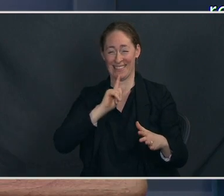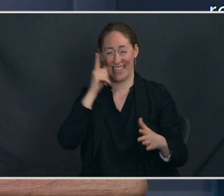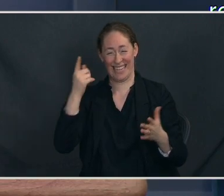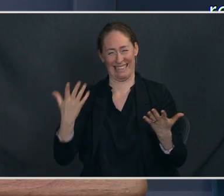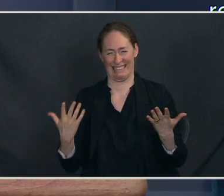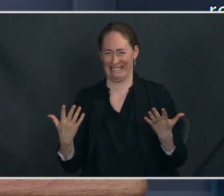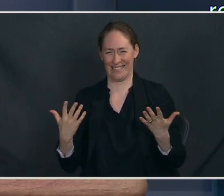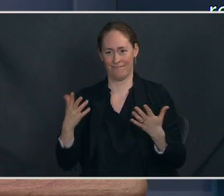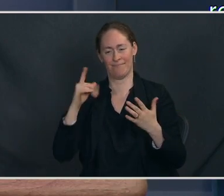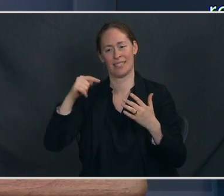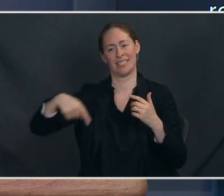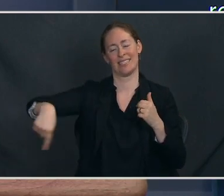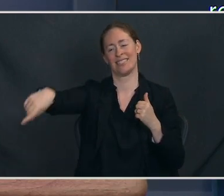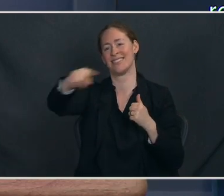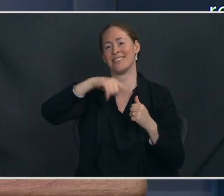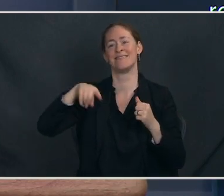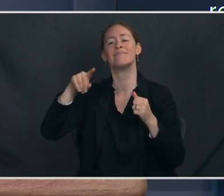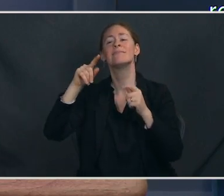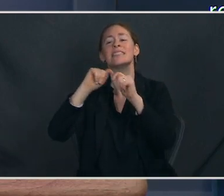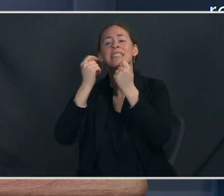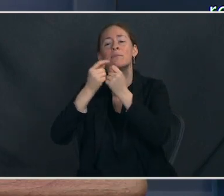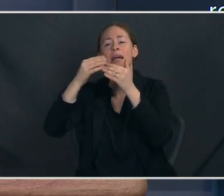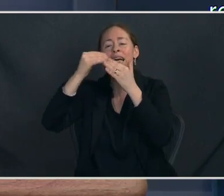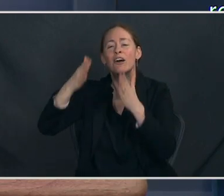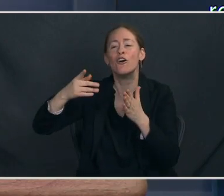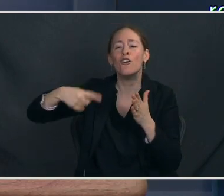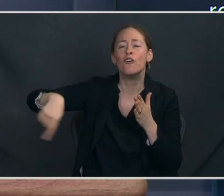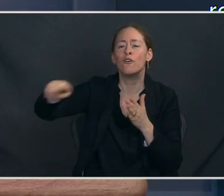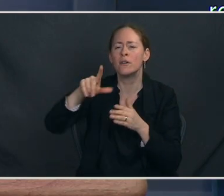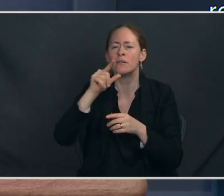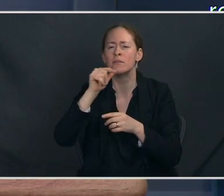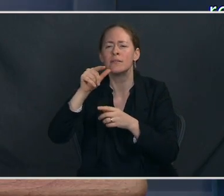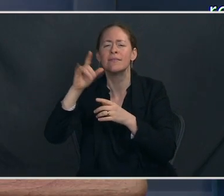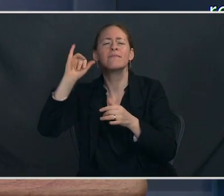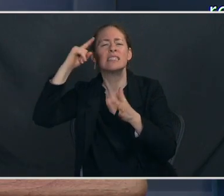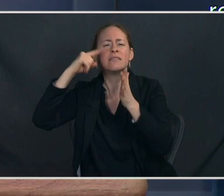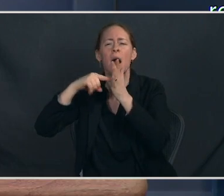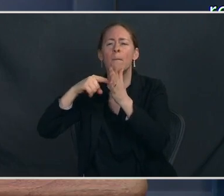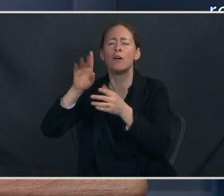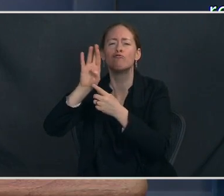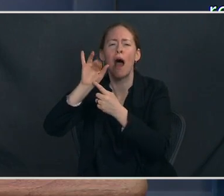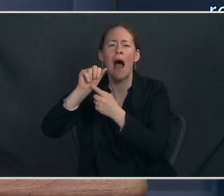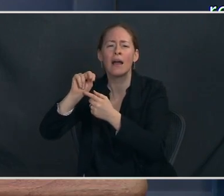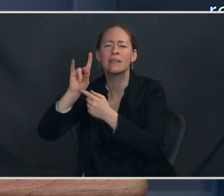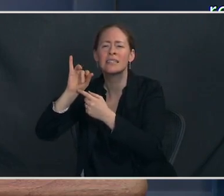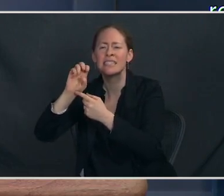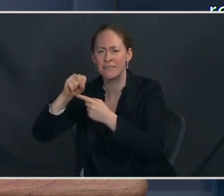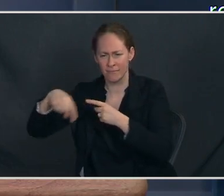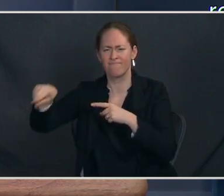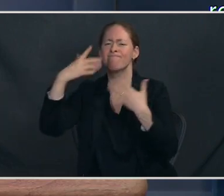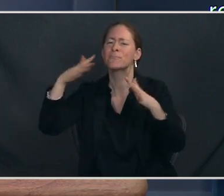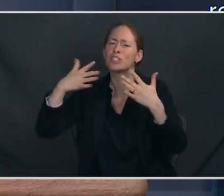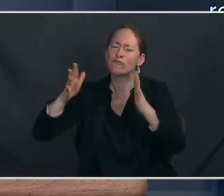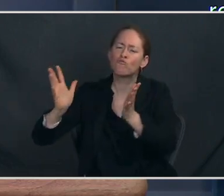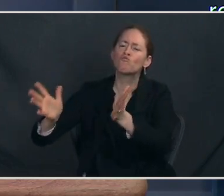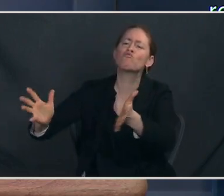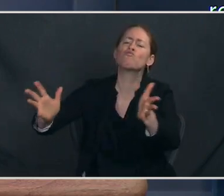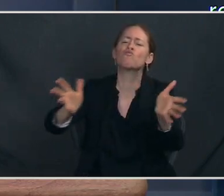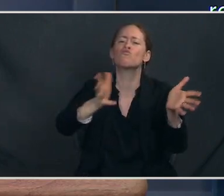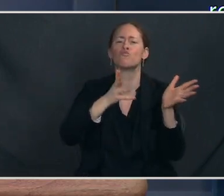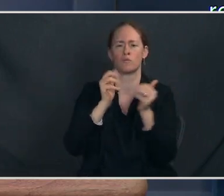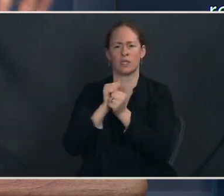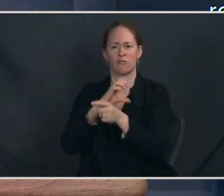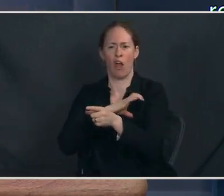senior team, as you know, Brian Deese, a number of senior officials here at the White House, speaking with different caucuses in Congress, Republicans,